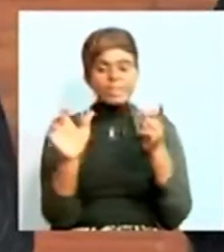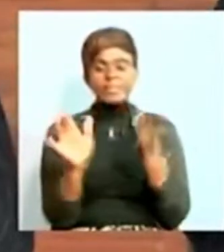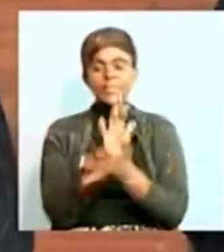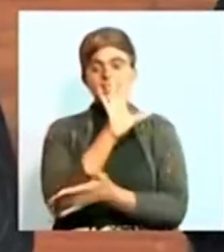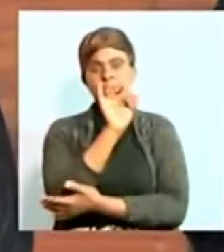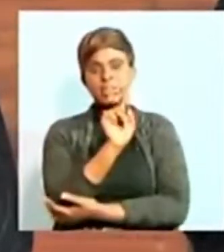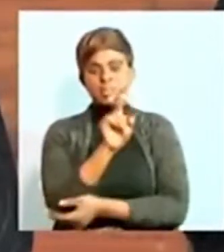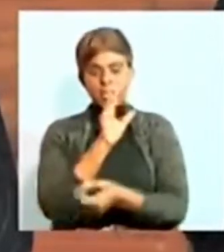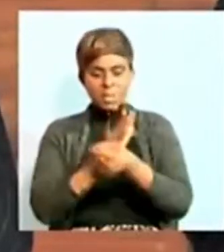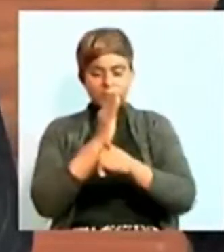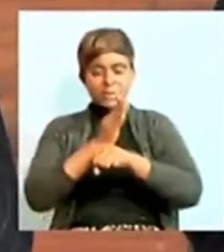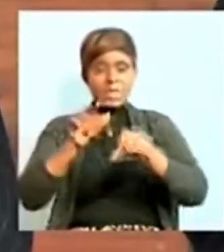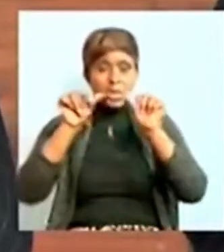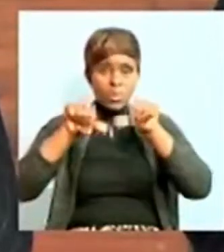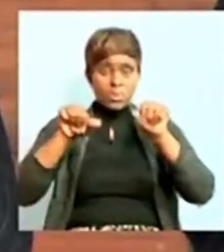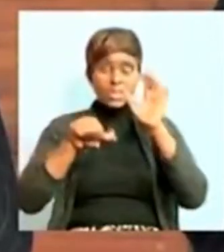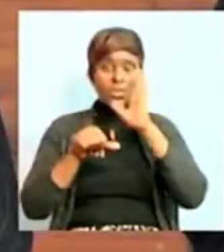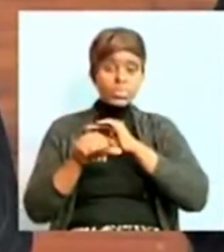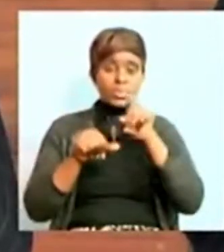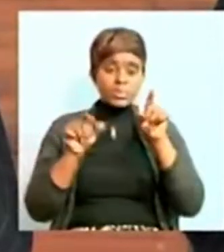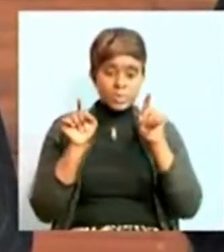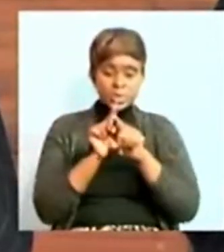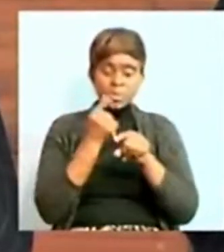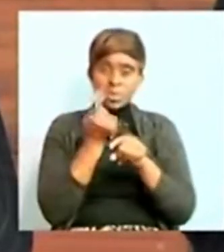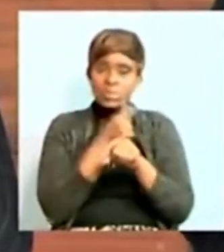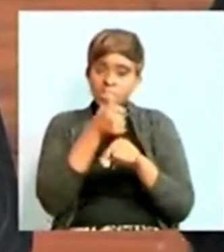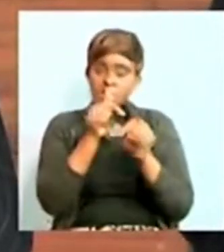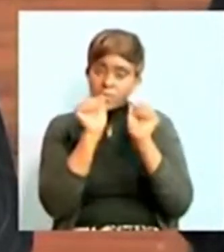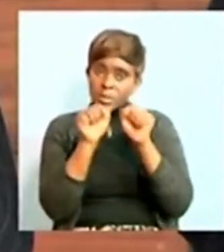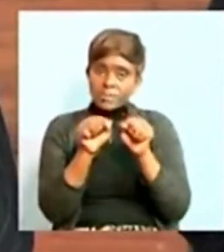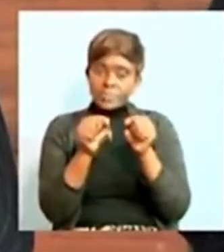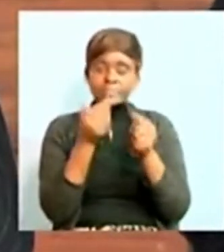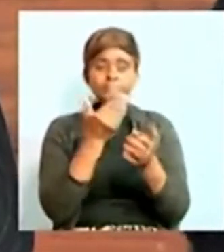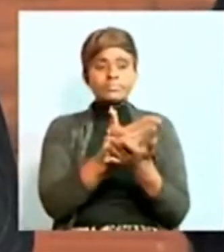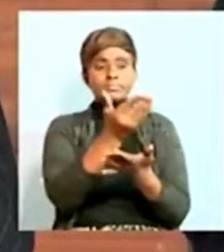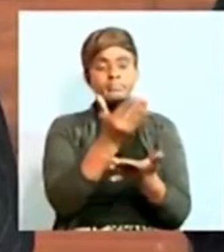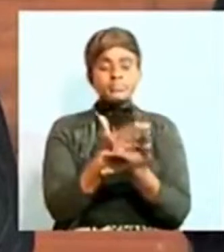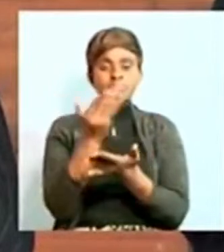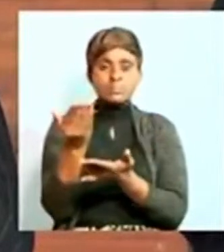8, after audit, was only when they were able to procure